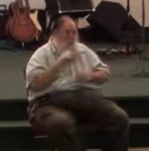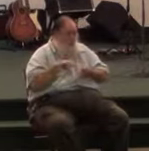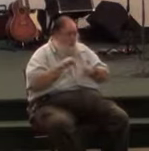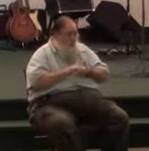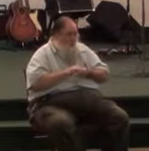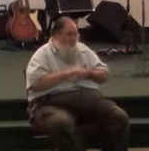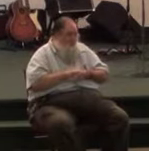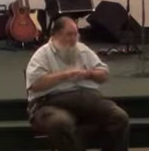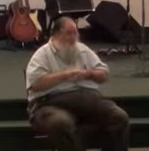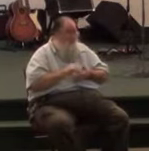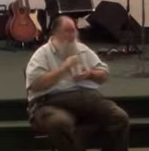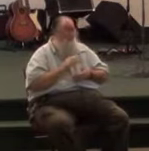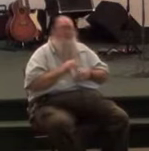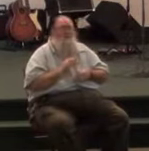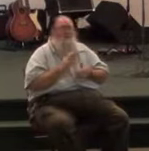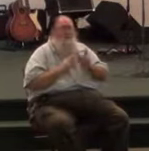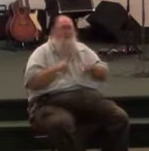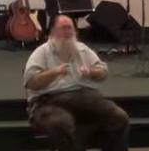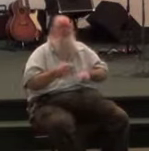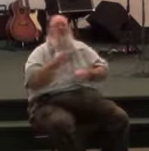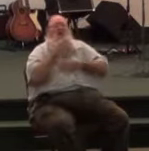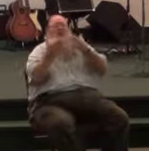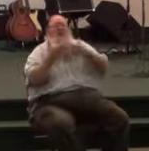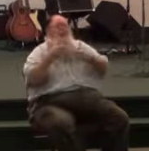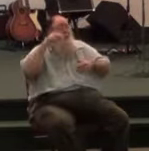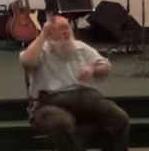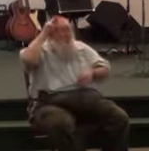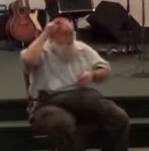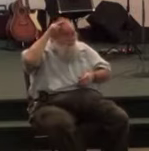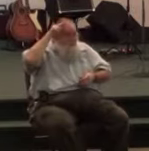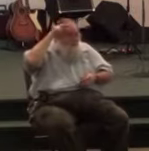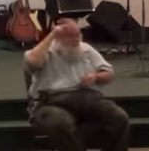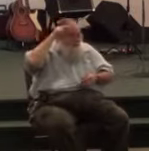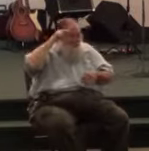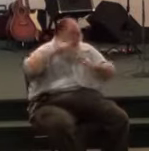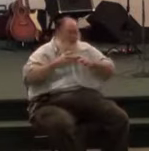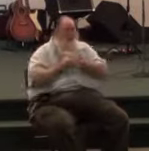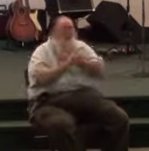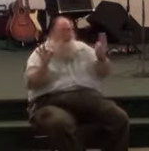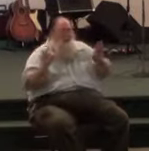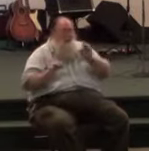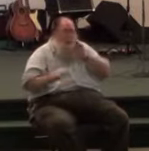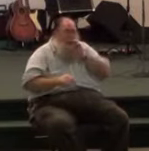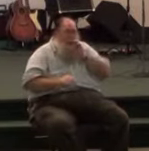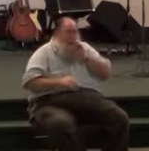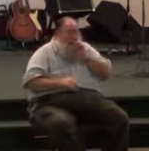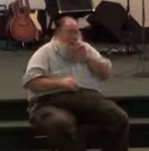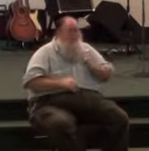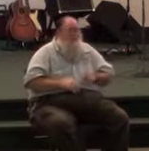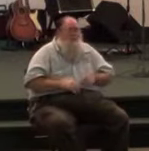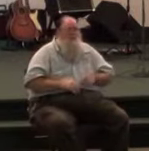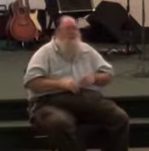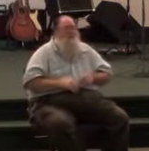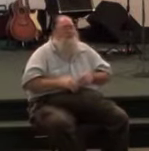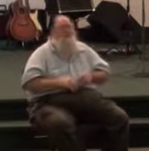Yes. Somebody yelled, the horses are loose. This guy comes pulling in the parking lot this morning and said, dude, the horses